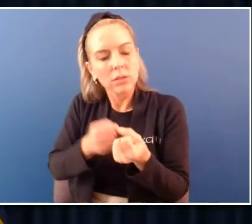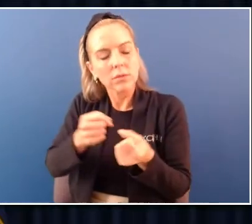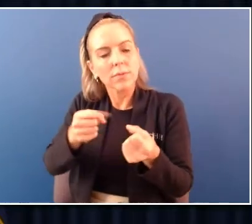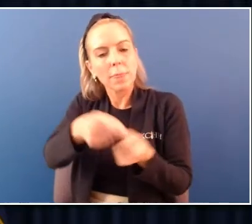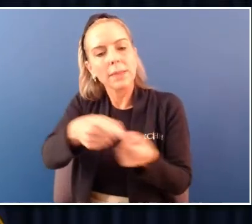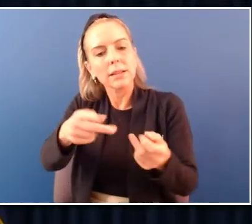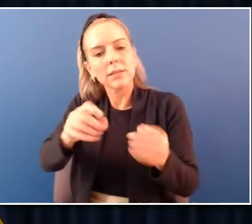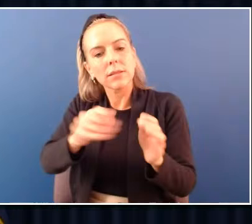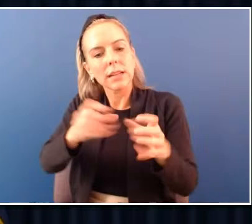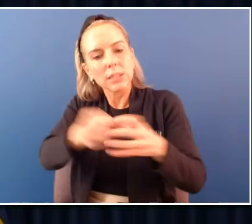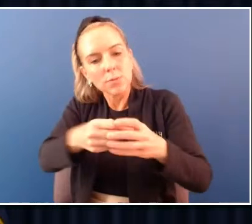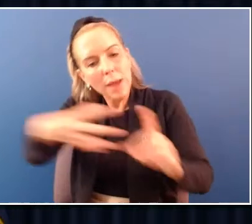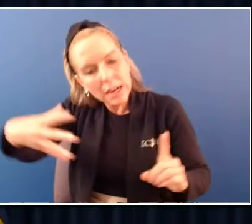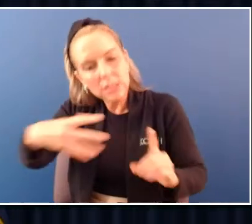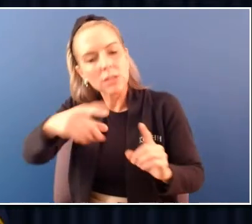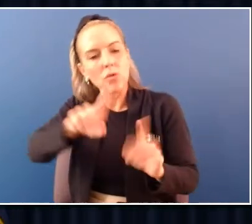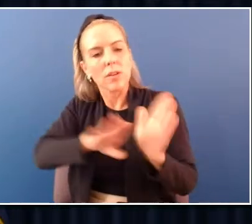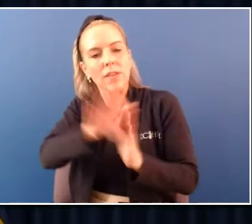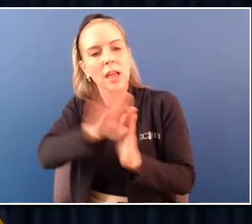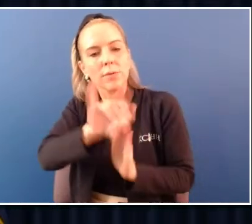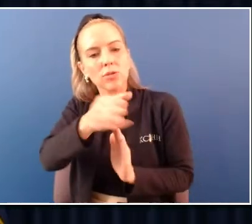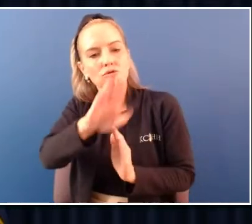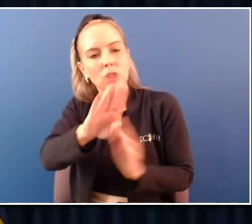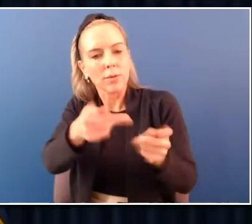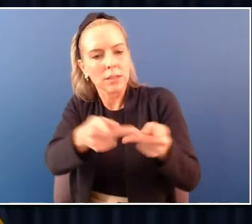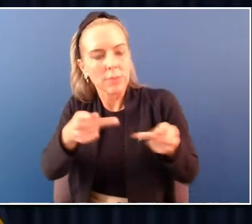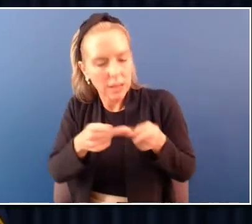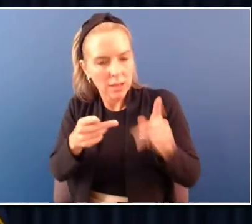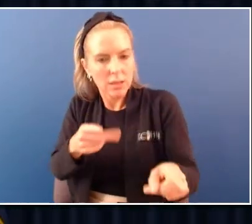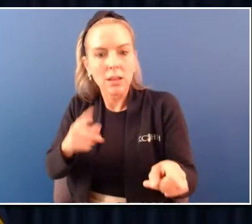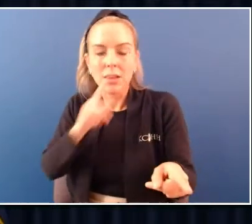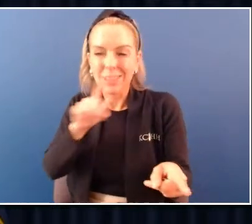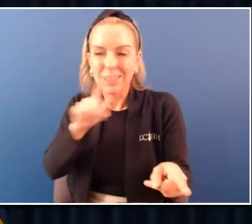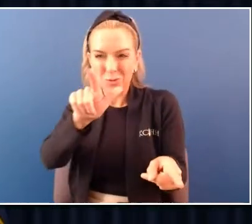That's benefited 26 counties thus far this year.